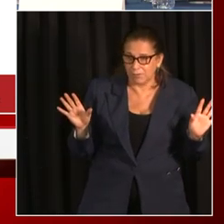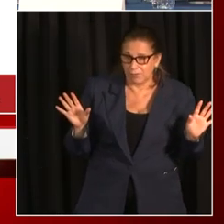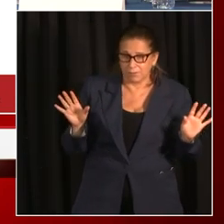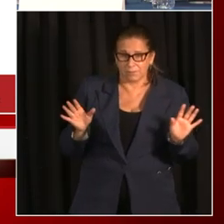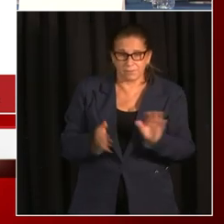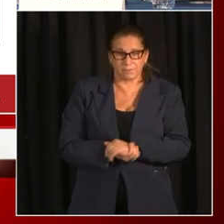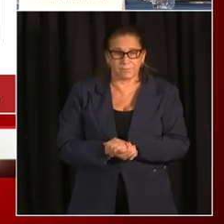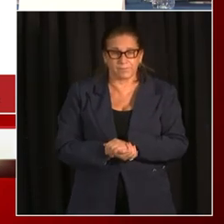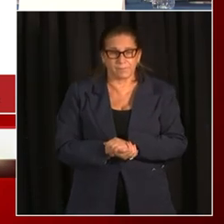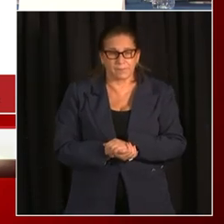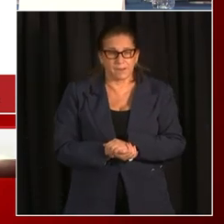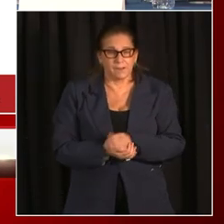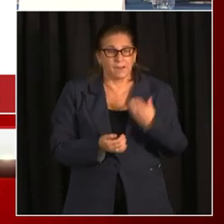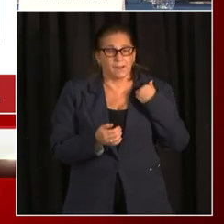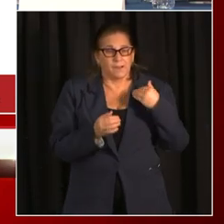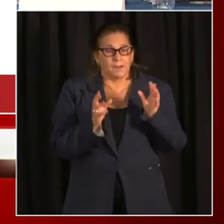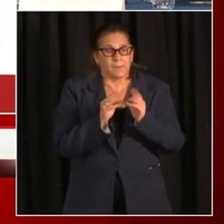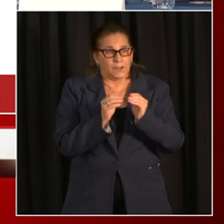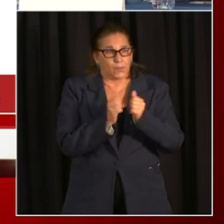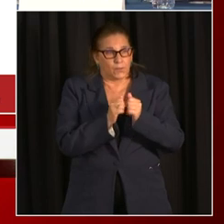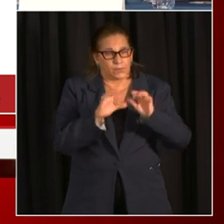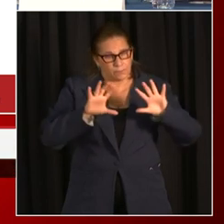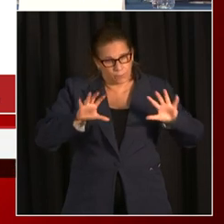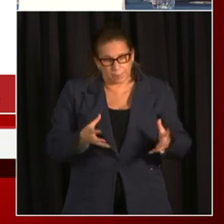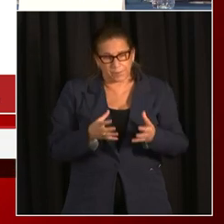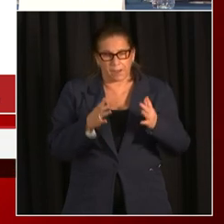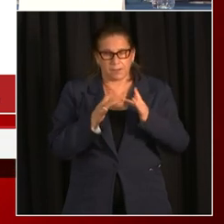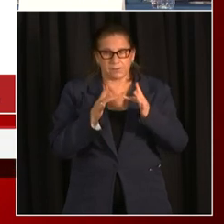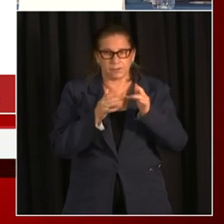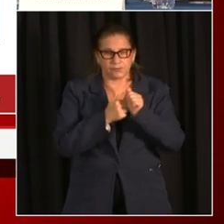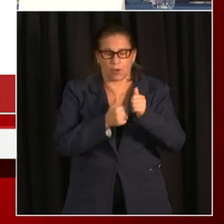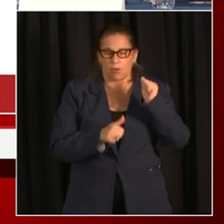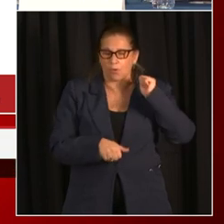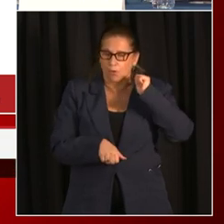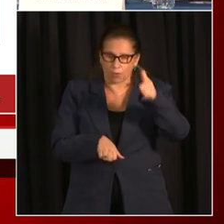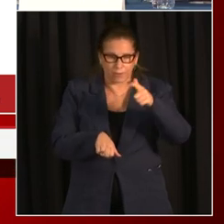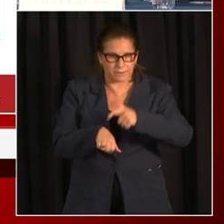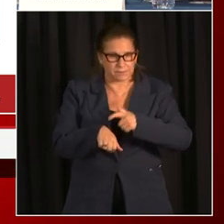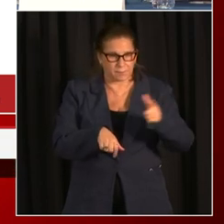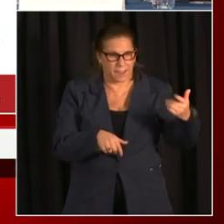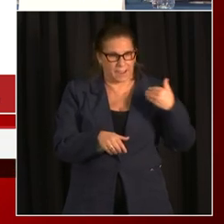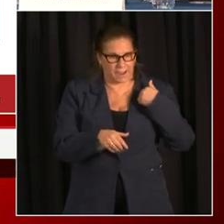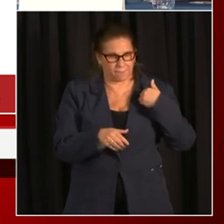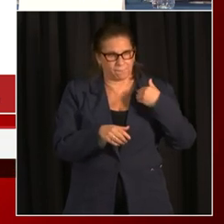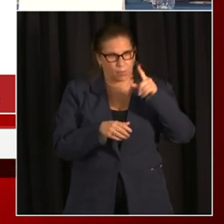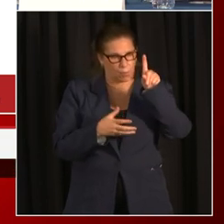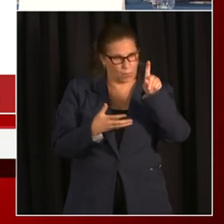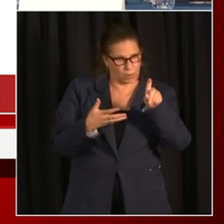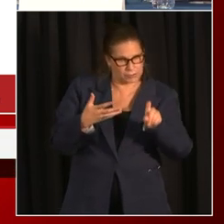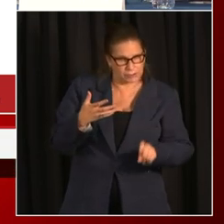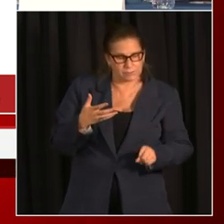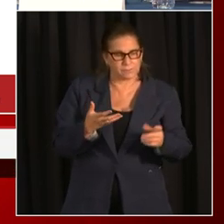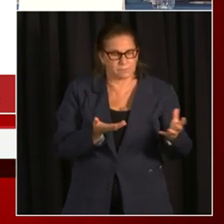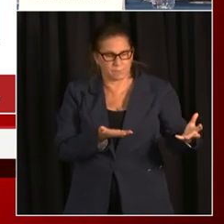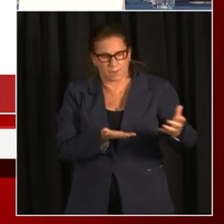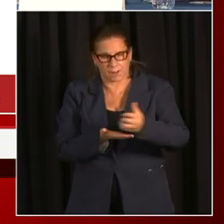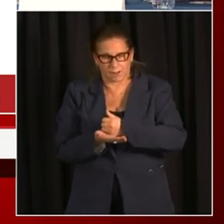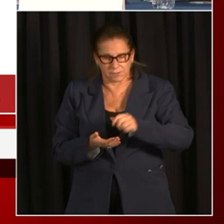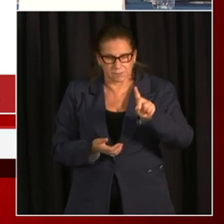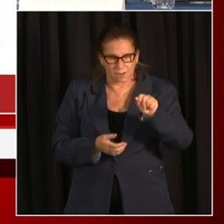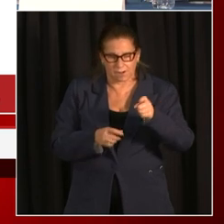I meet with this contact tracing team all the time. They have the questions that they ask when they interview. I